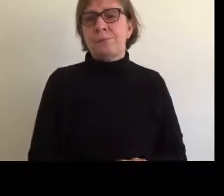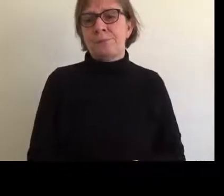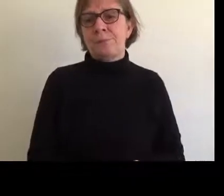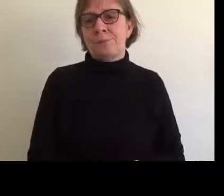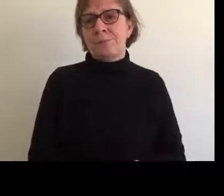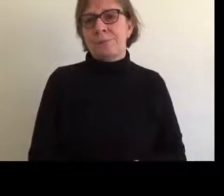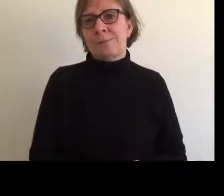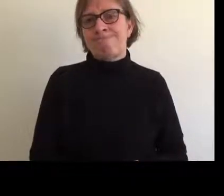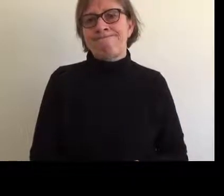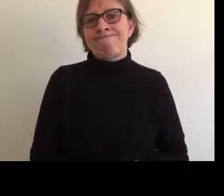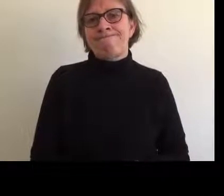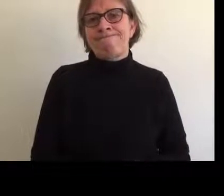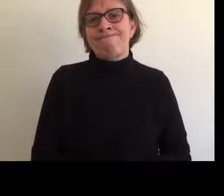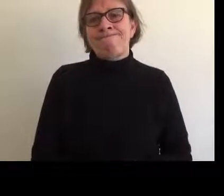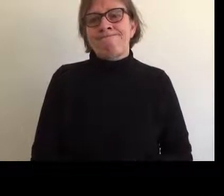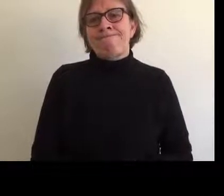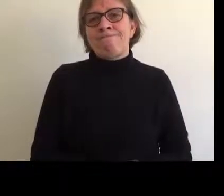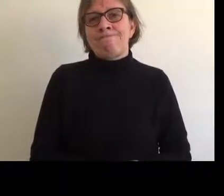Let us pray.